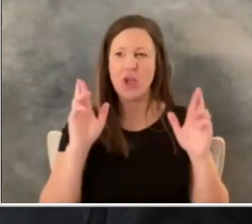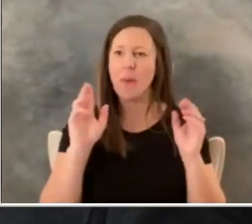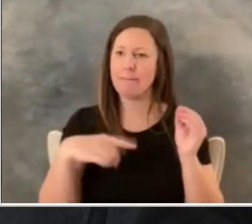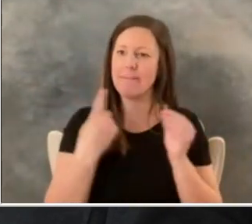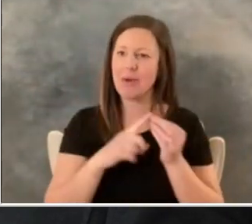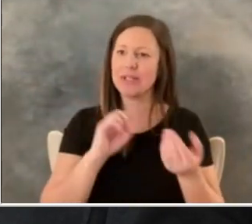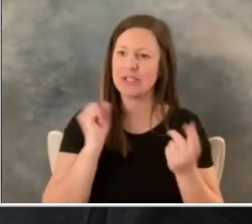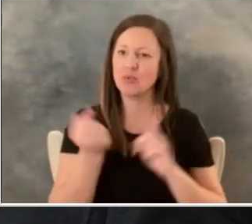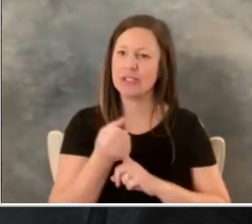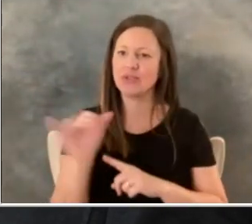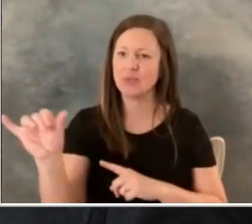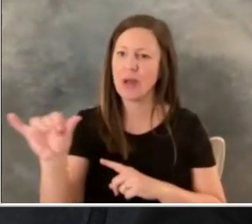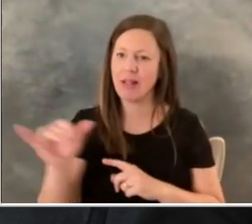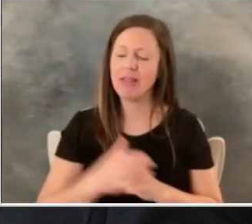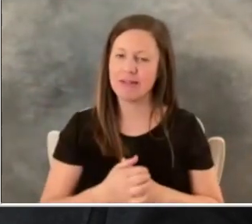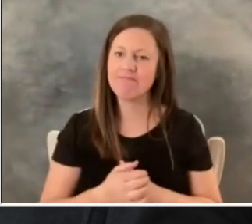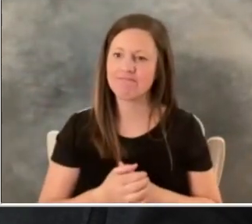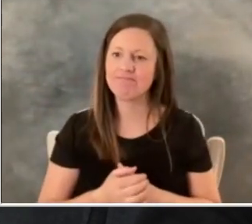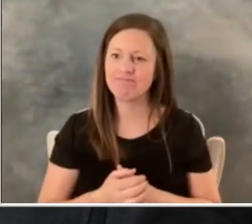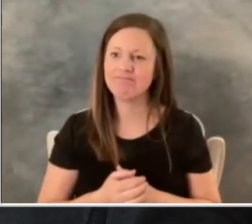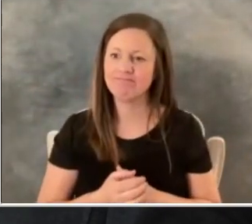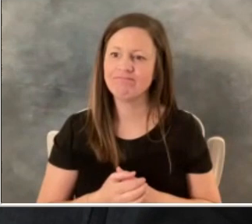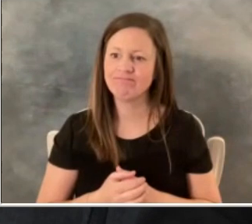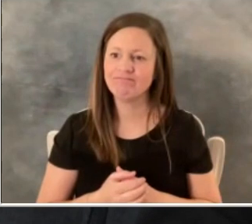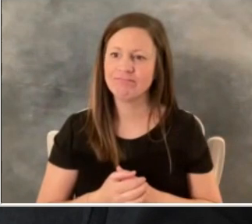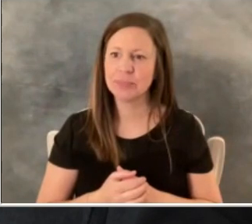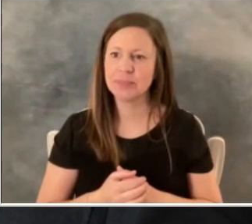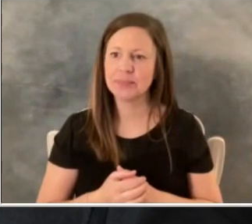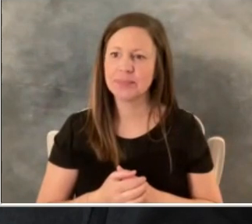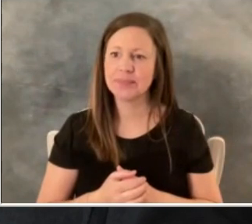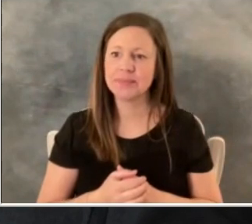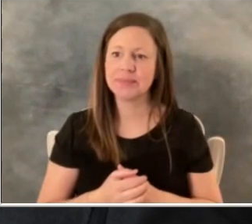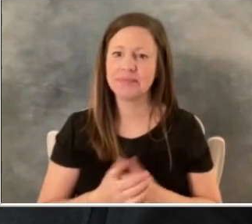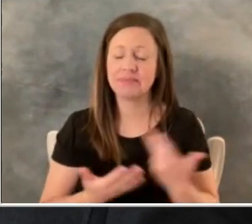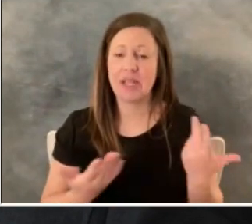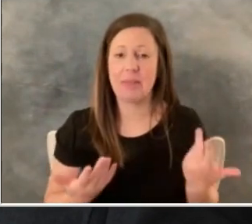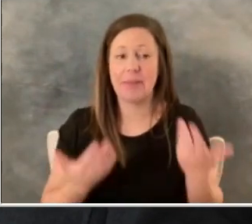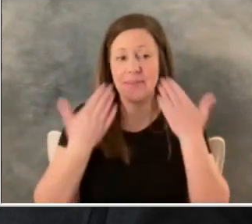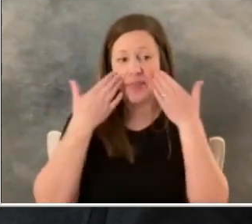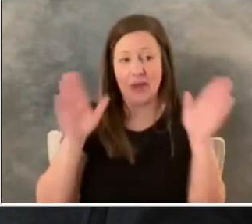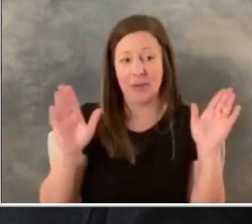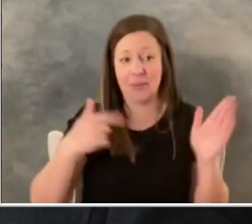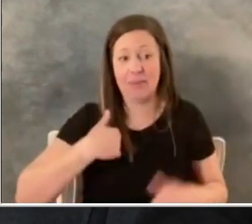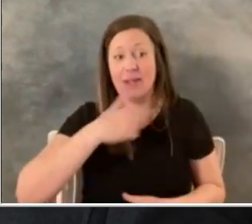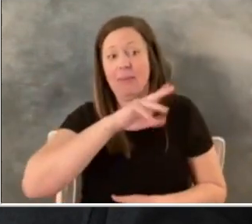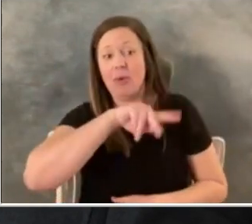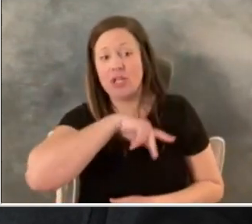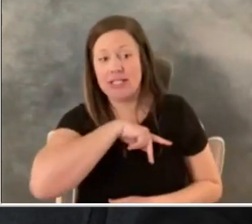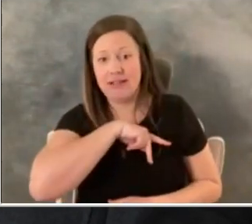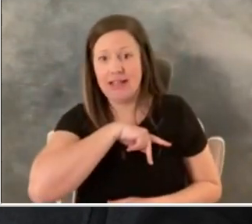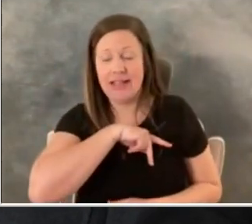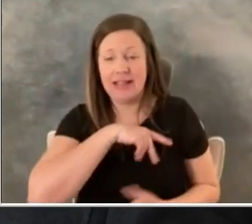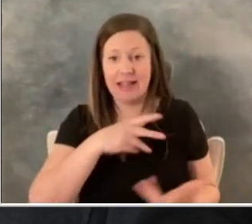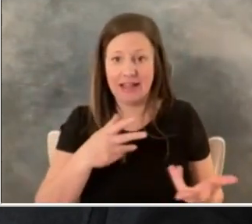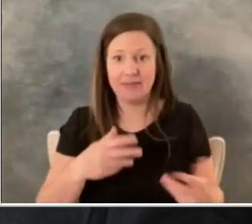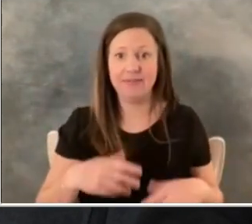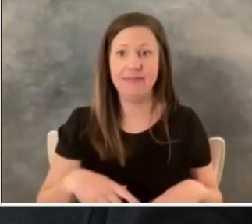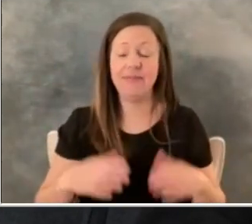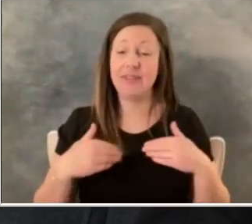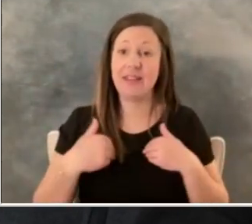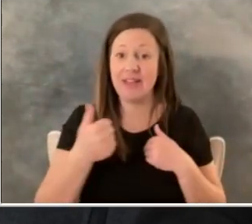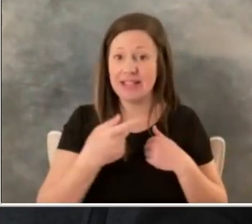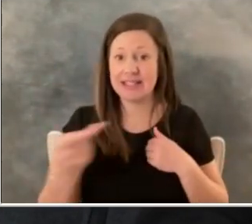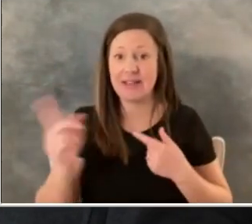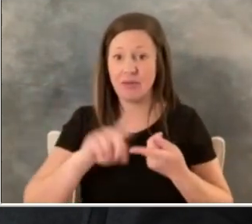well. And I guess I don't know, me personally, well, I've had a number of friends go through